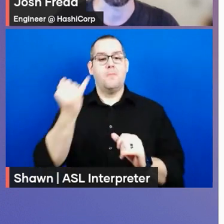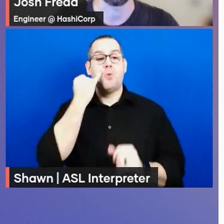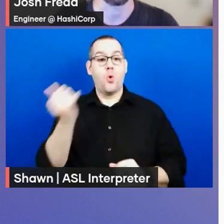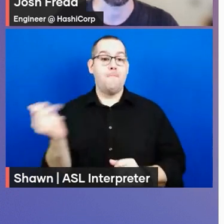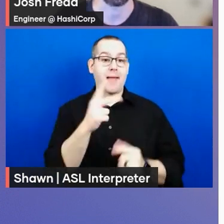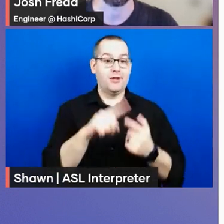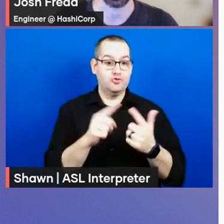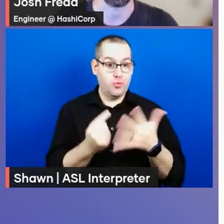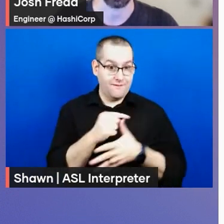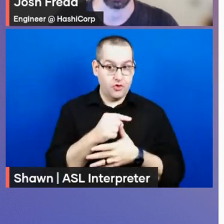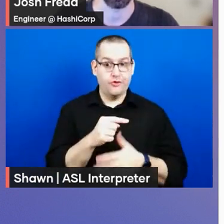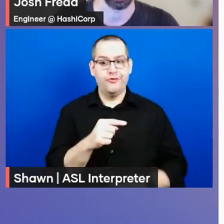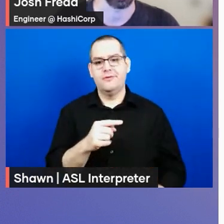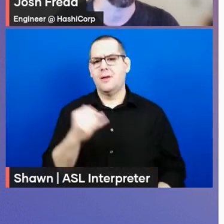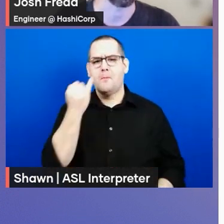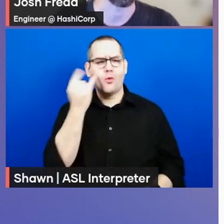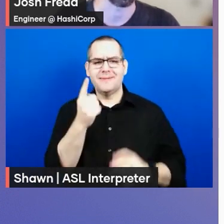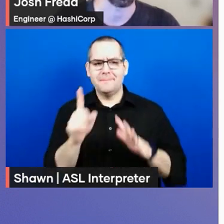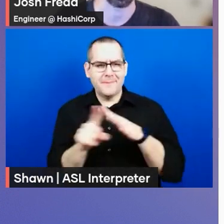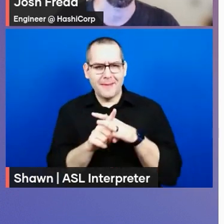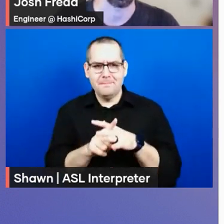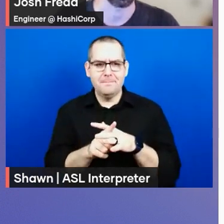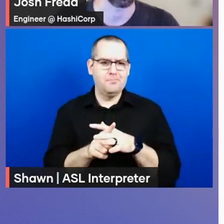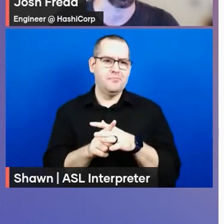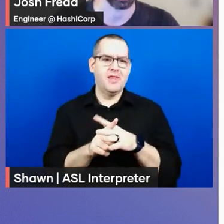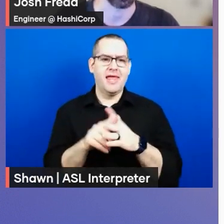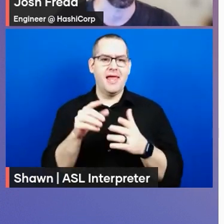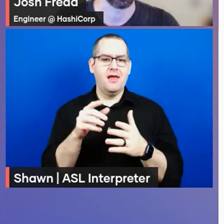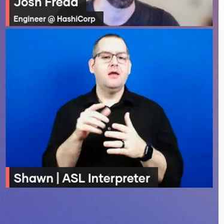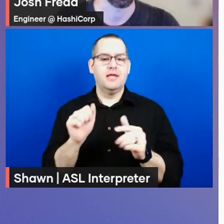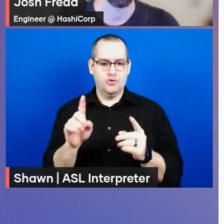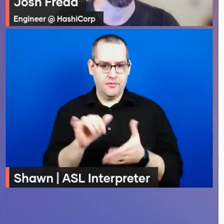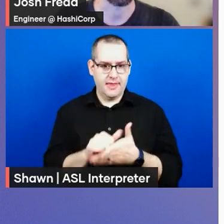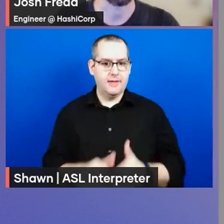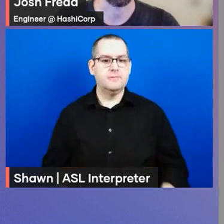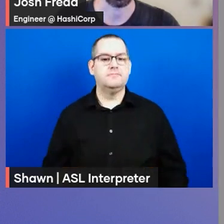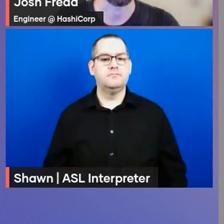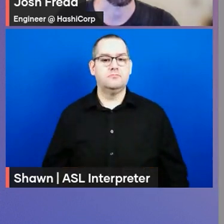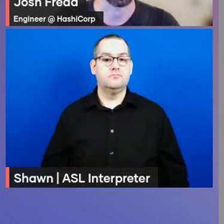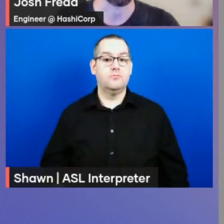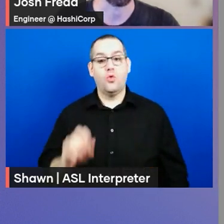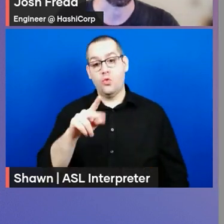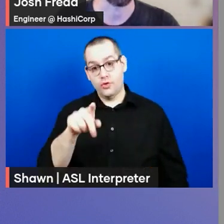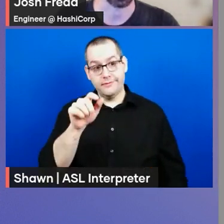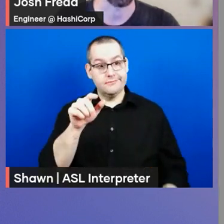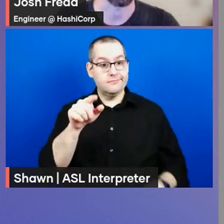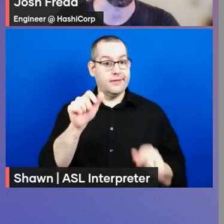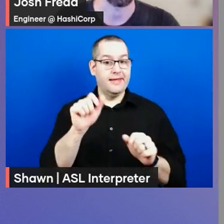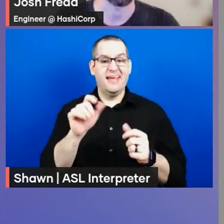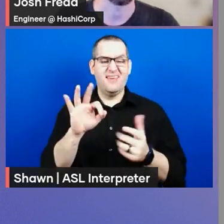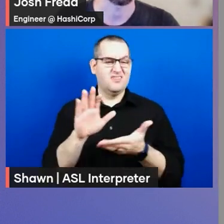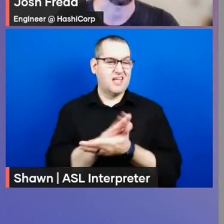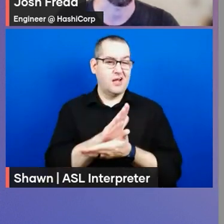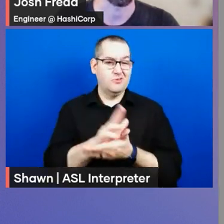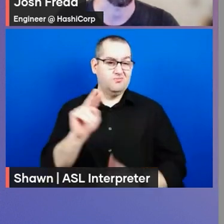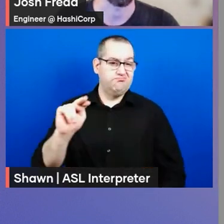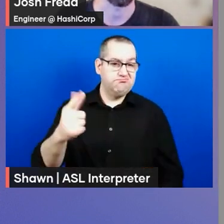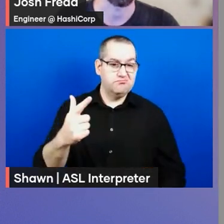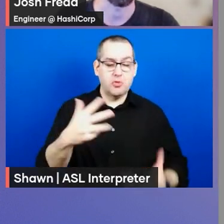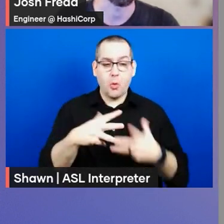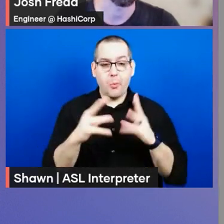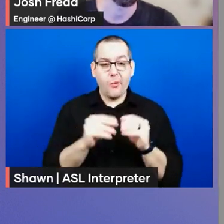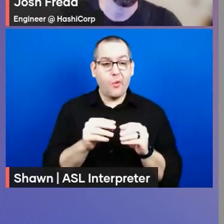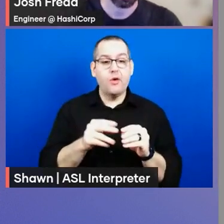in review, like say like some things come up after it's in review, you can do that. Or at some point, if the document becomes obsolete, you can archive